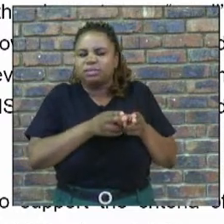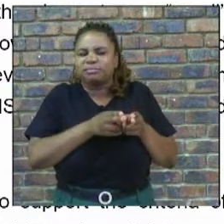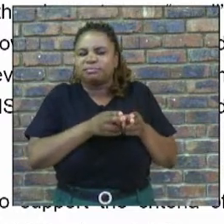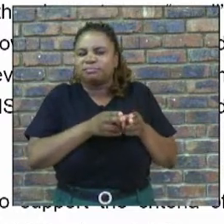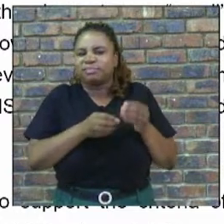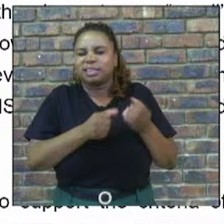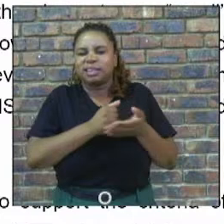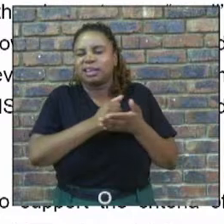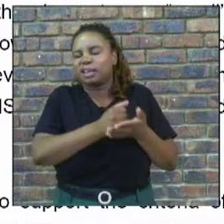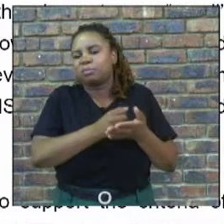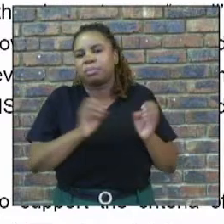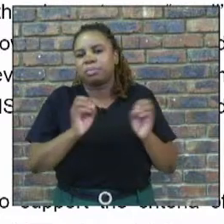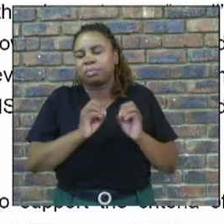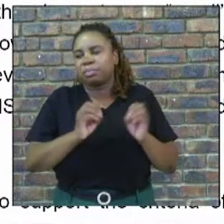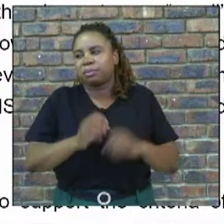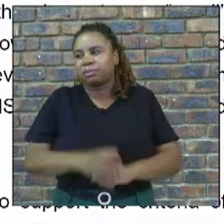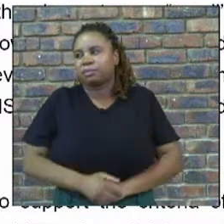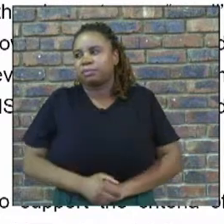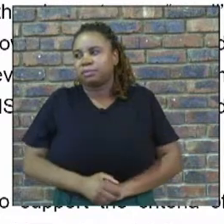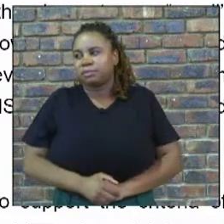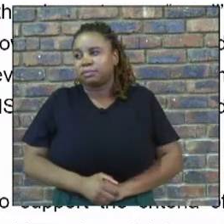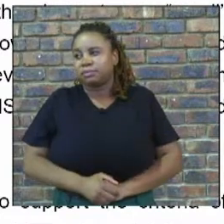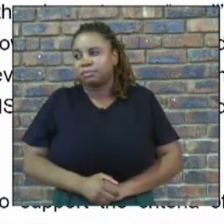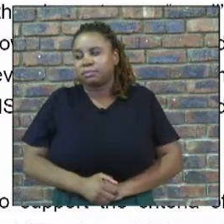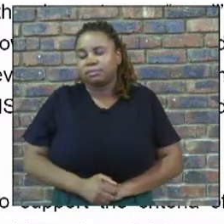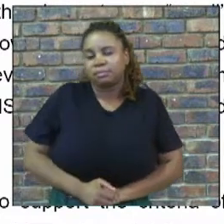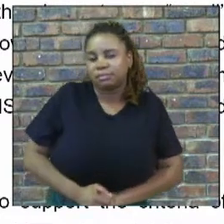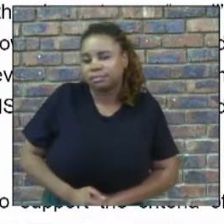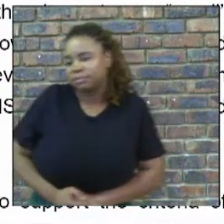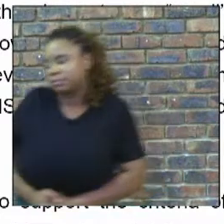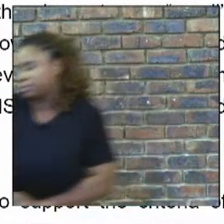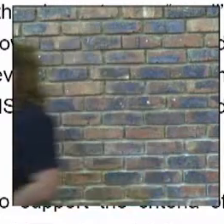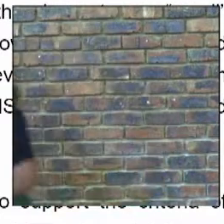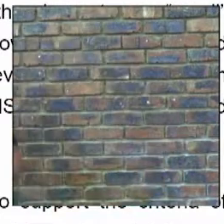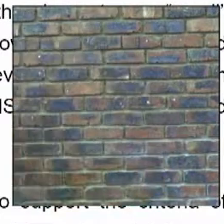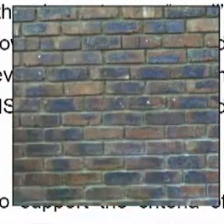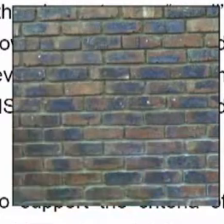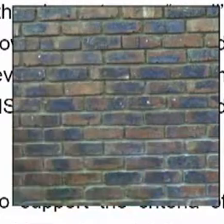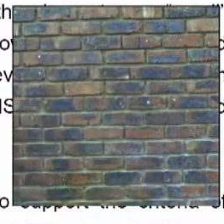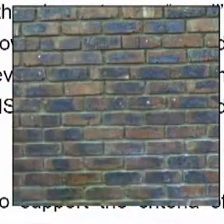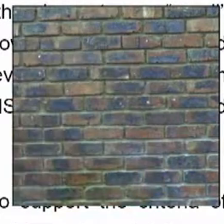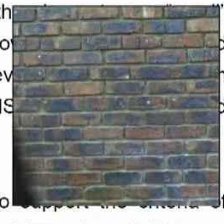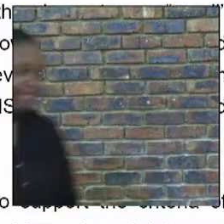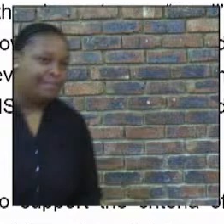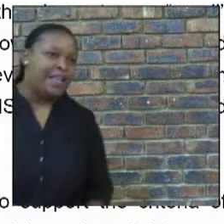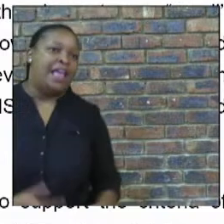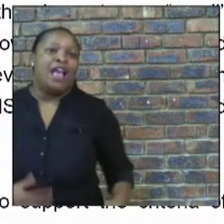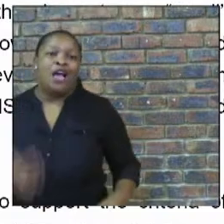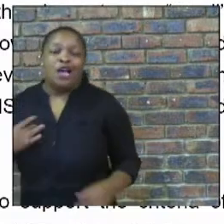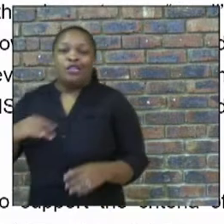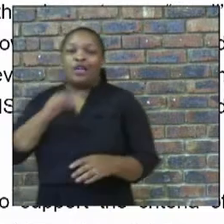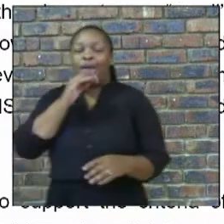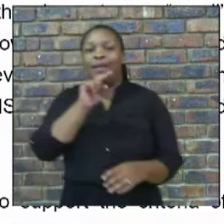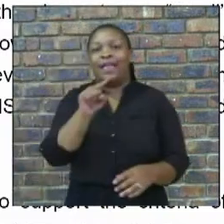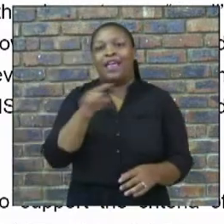The abbreviation will change from SMME to